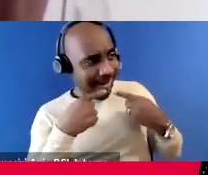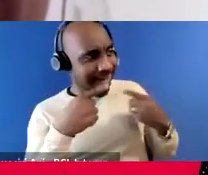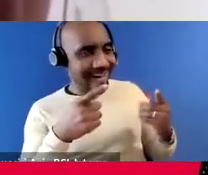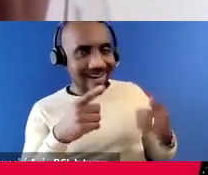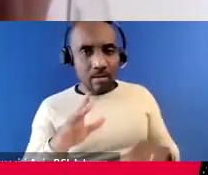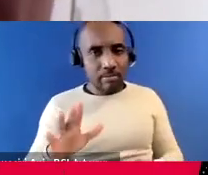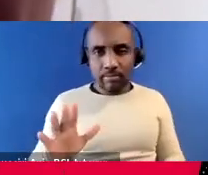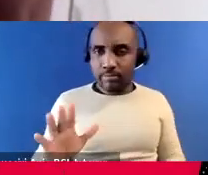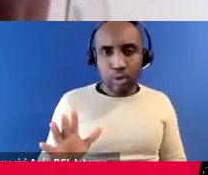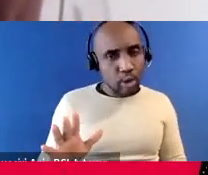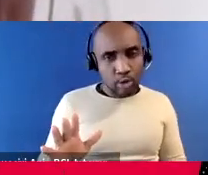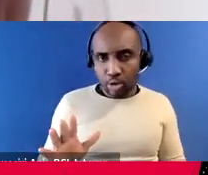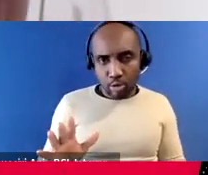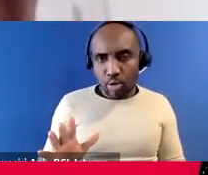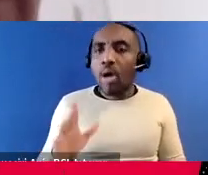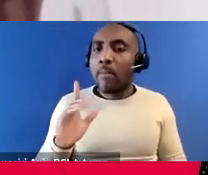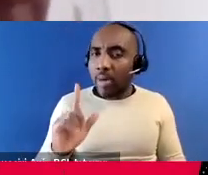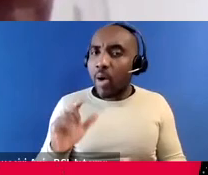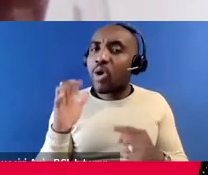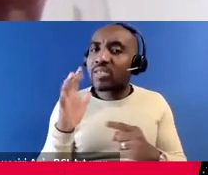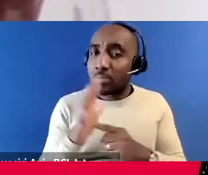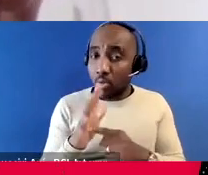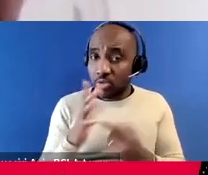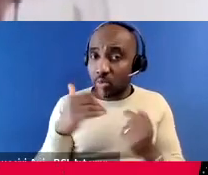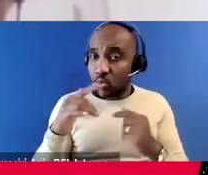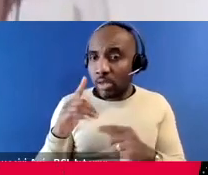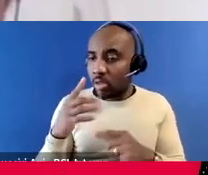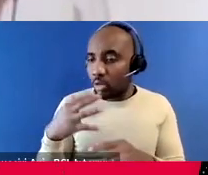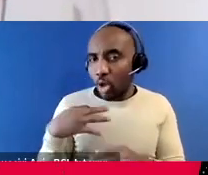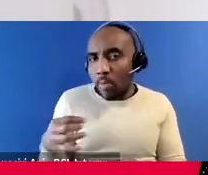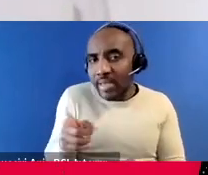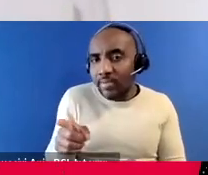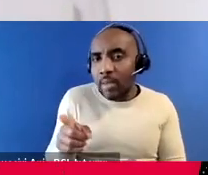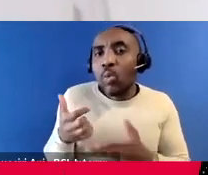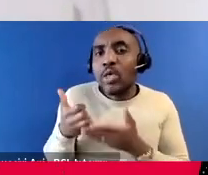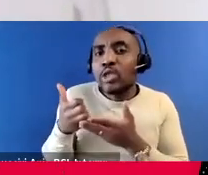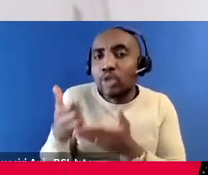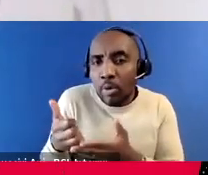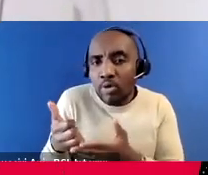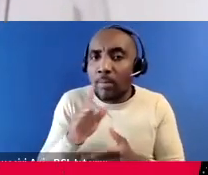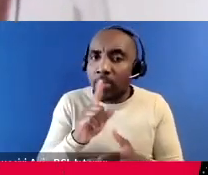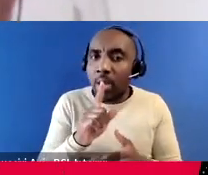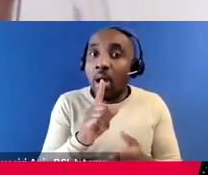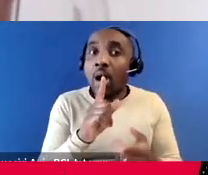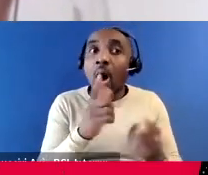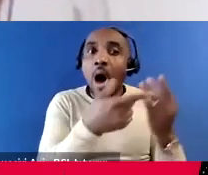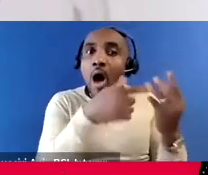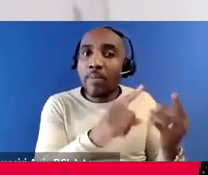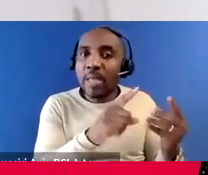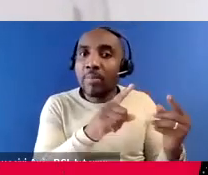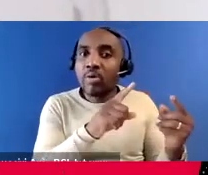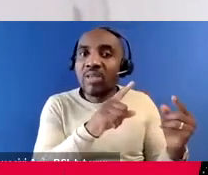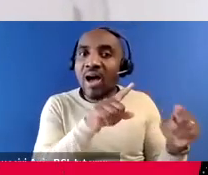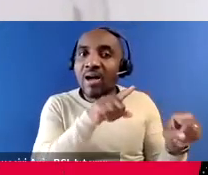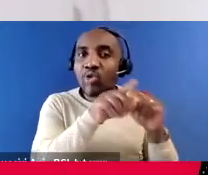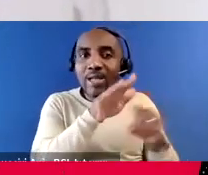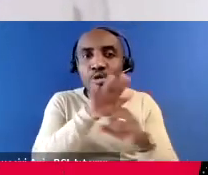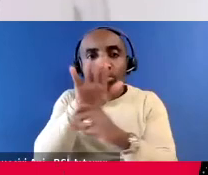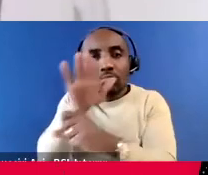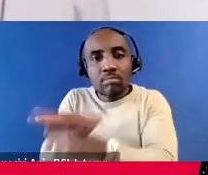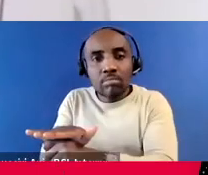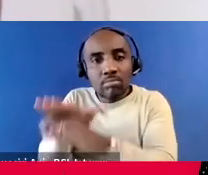the research that I've been doing on the war in Yemen, there are lots of Yemeni activists and commentators and